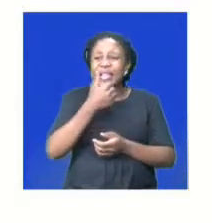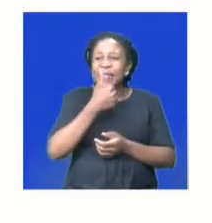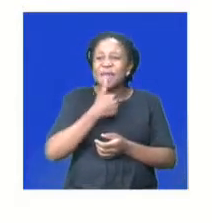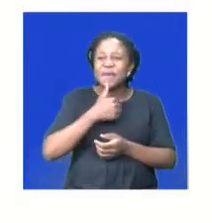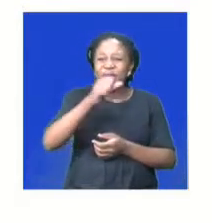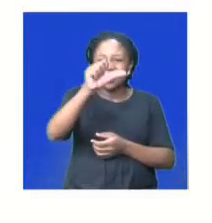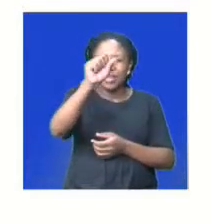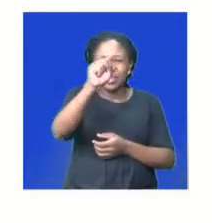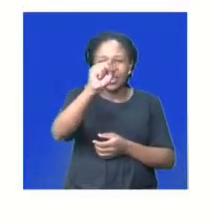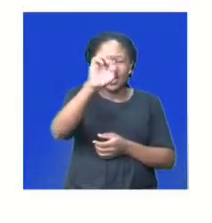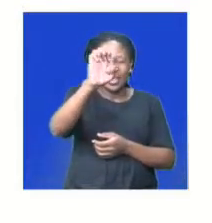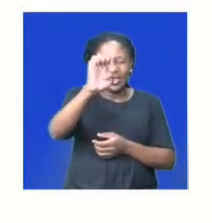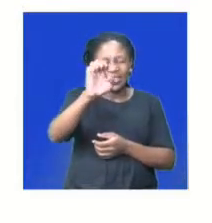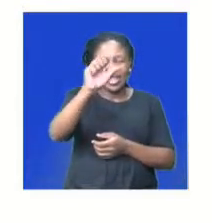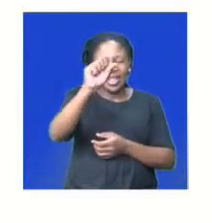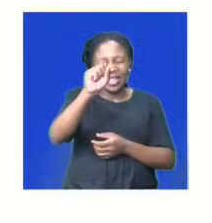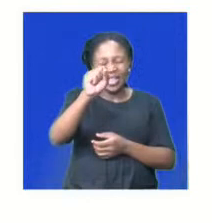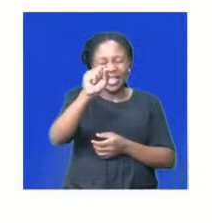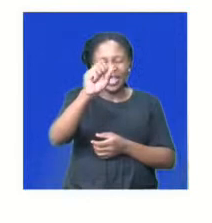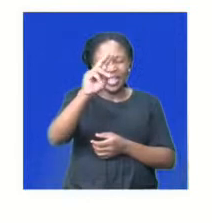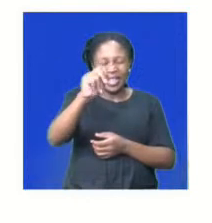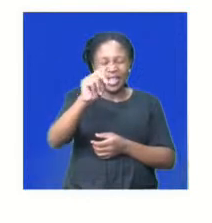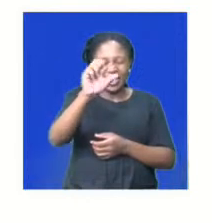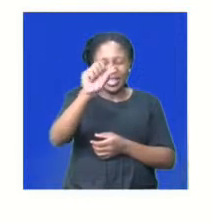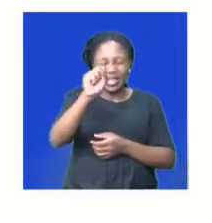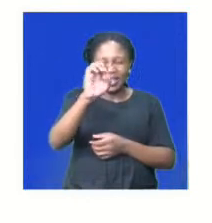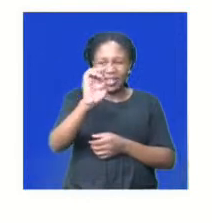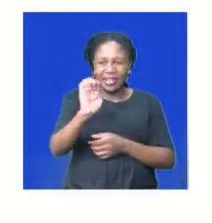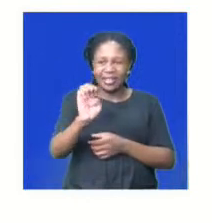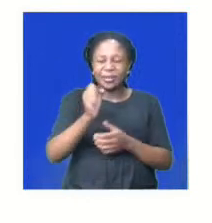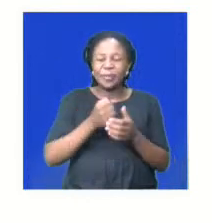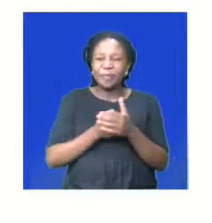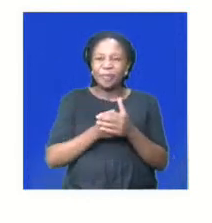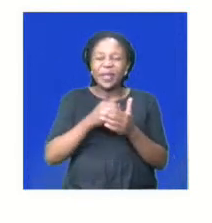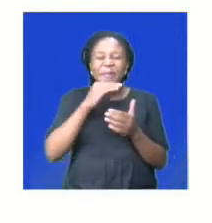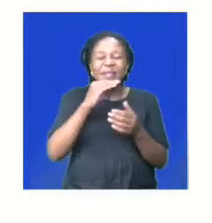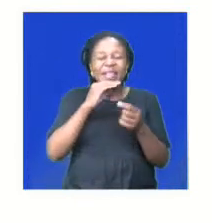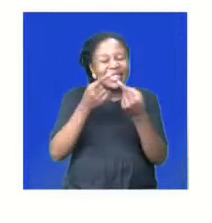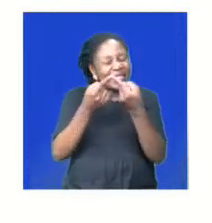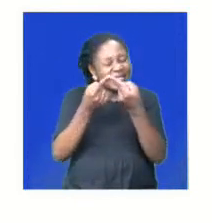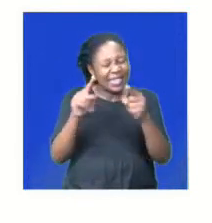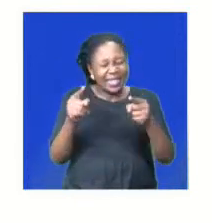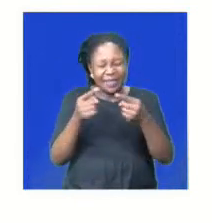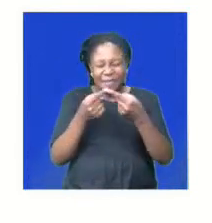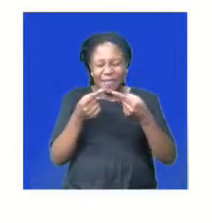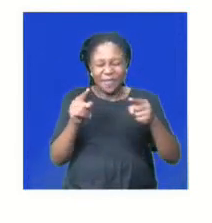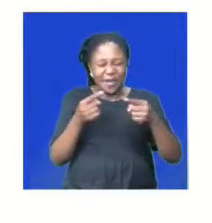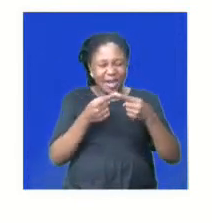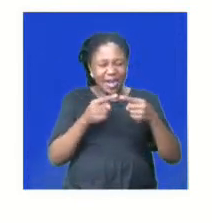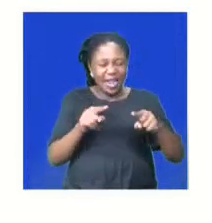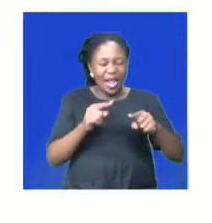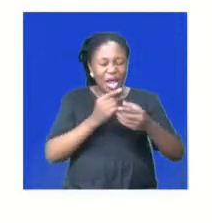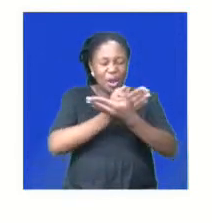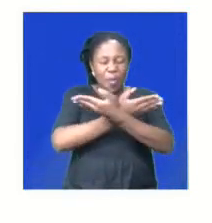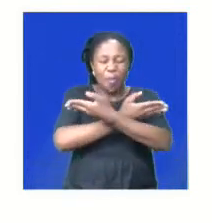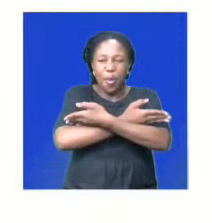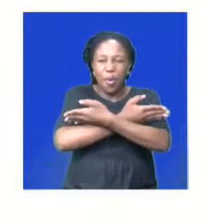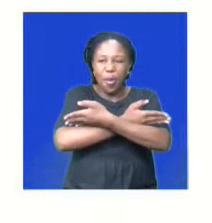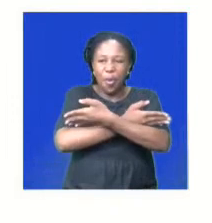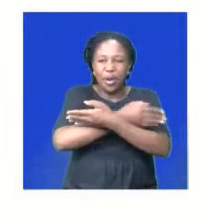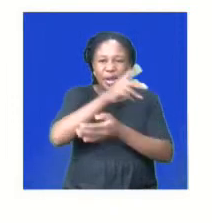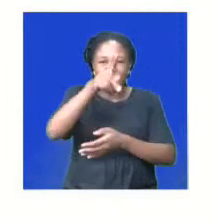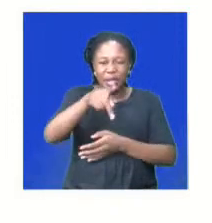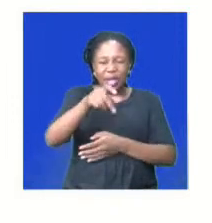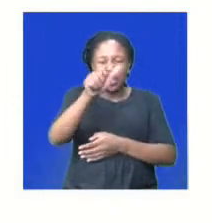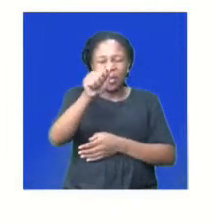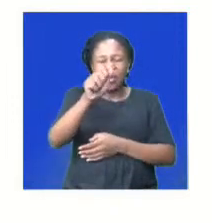we use the body parts. Let's look at important body parts, or